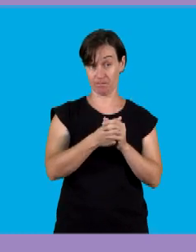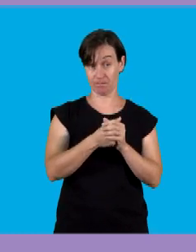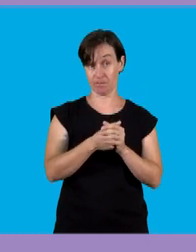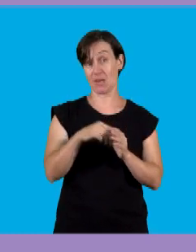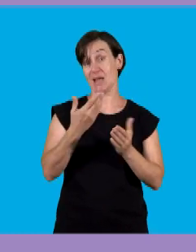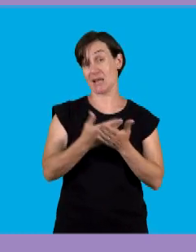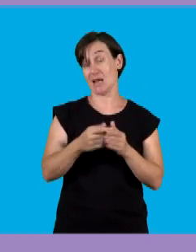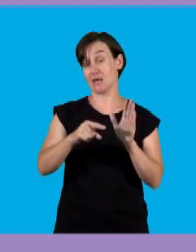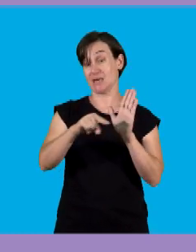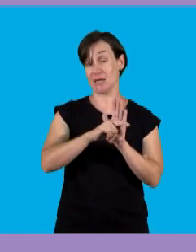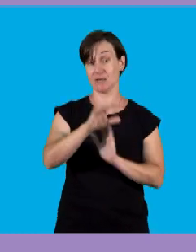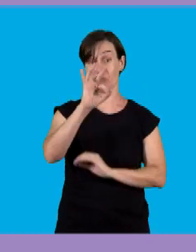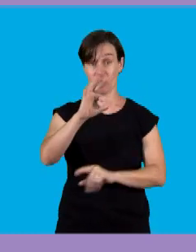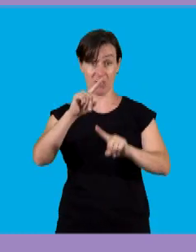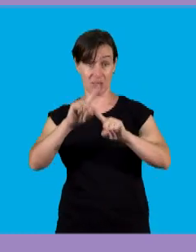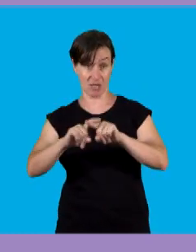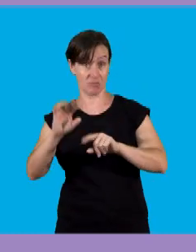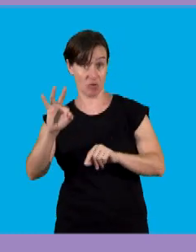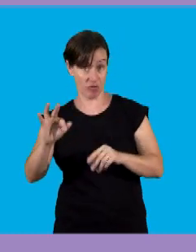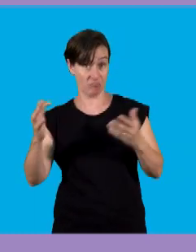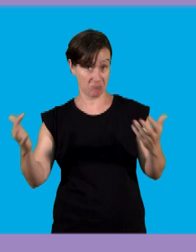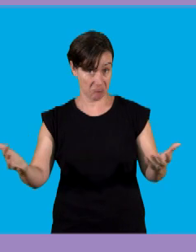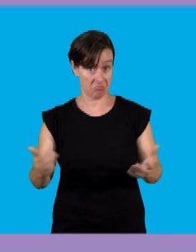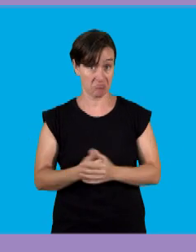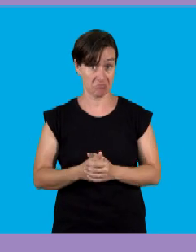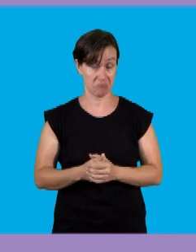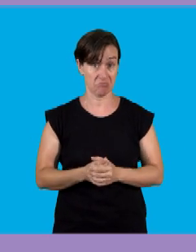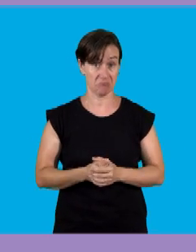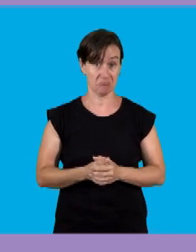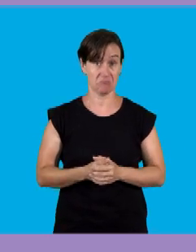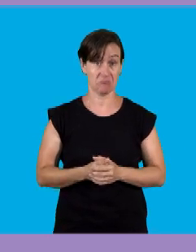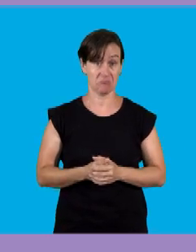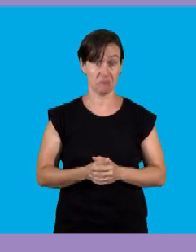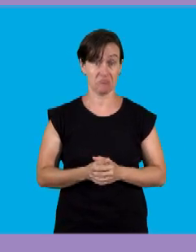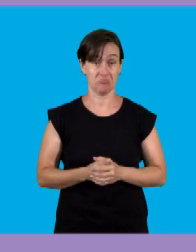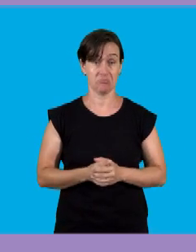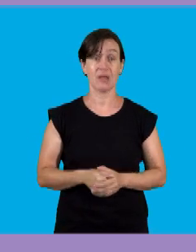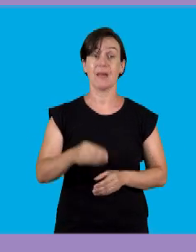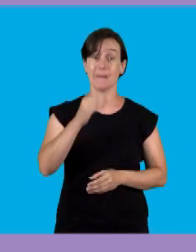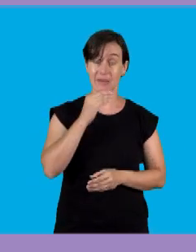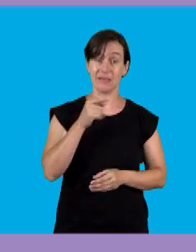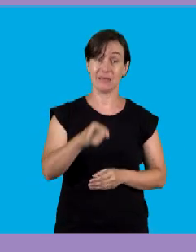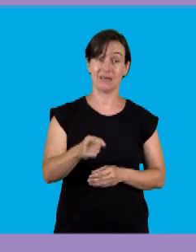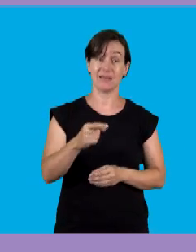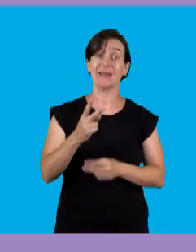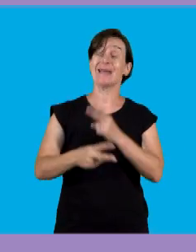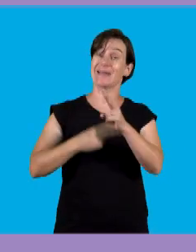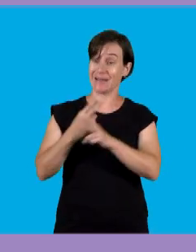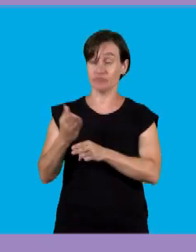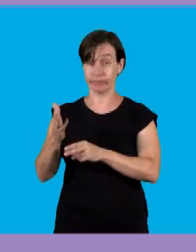we have 3 multiplied by 3. Then, of course, we have another 9